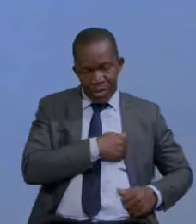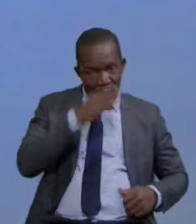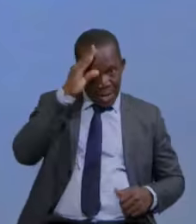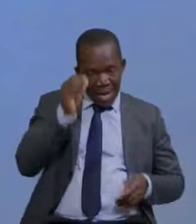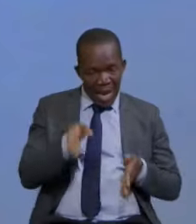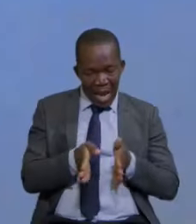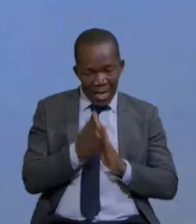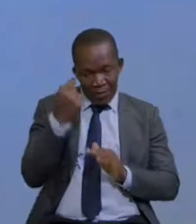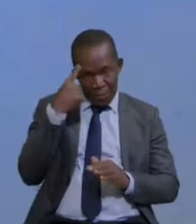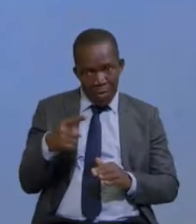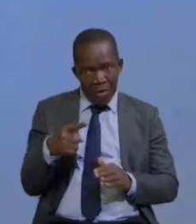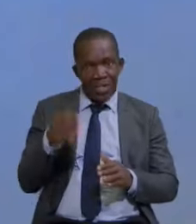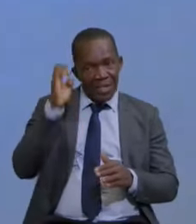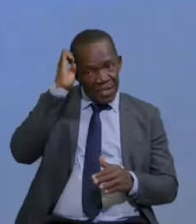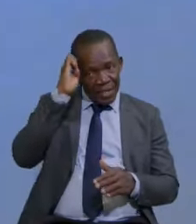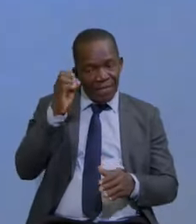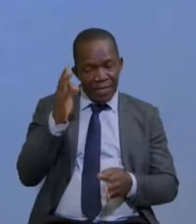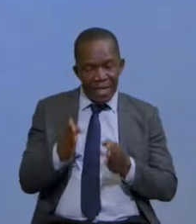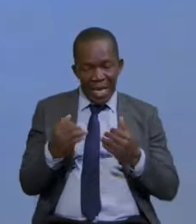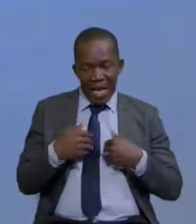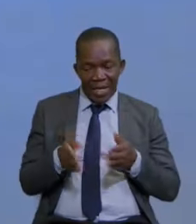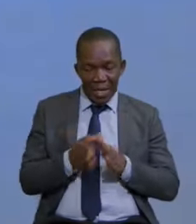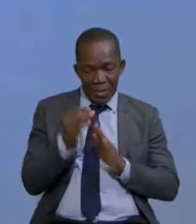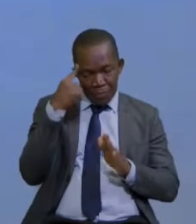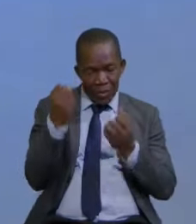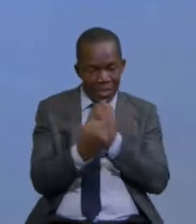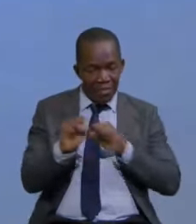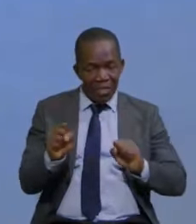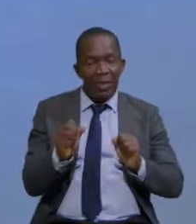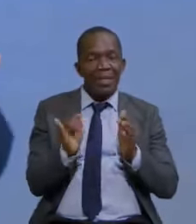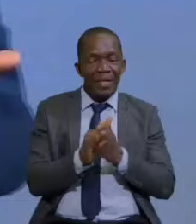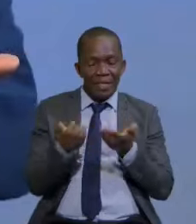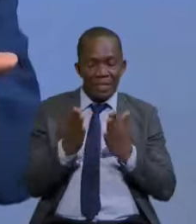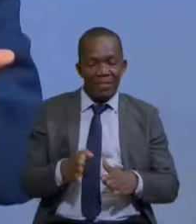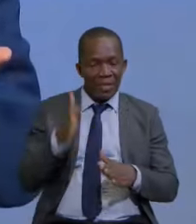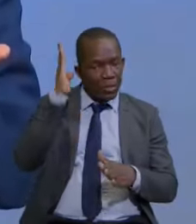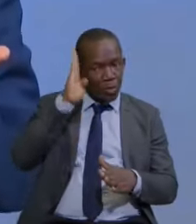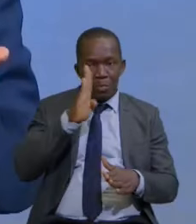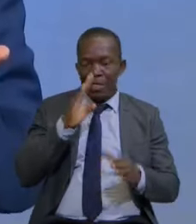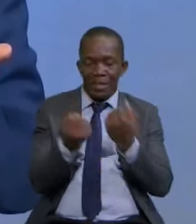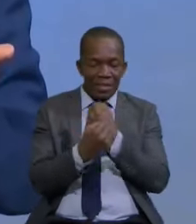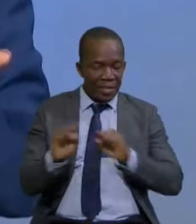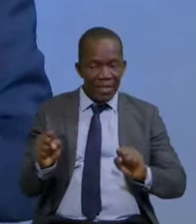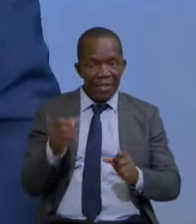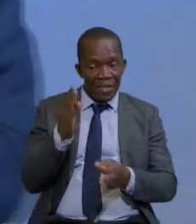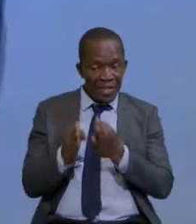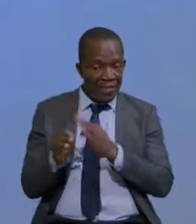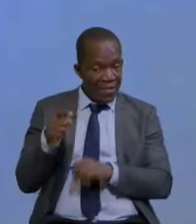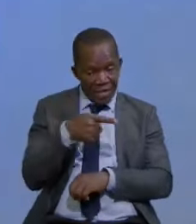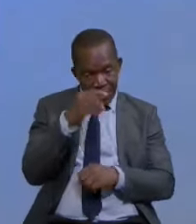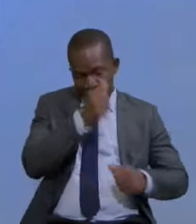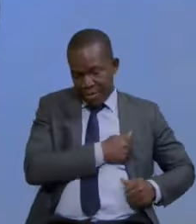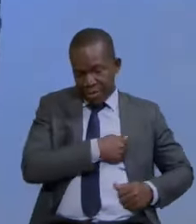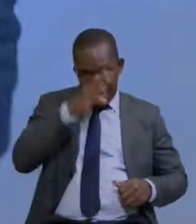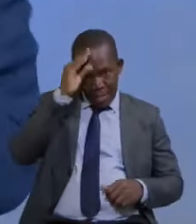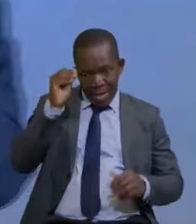saved that same self hour. If he had asked for health, the servant will have